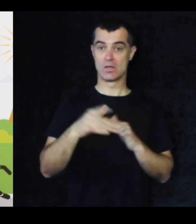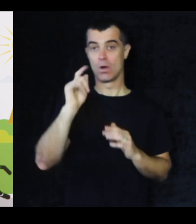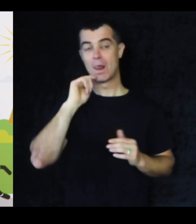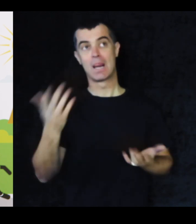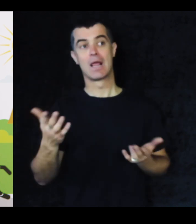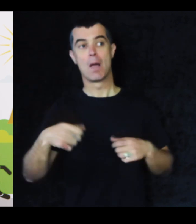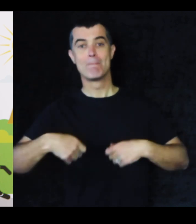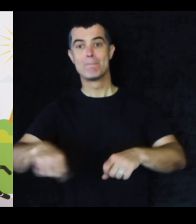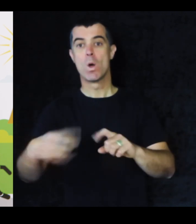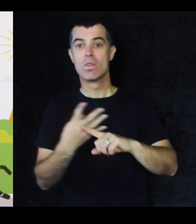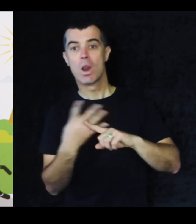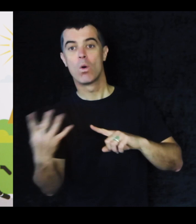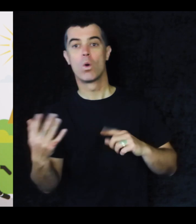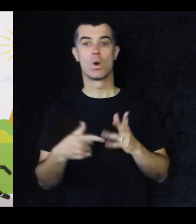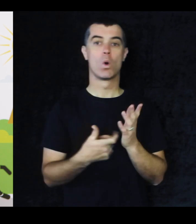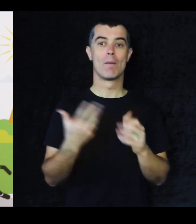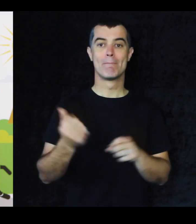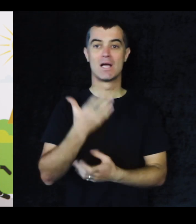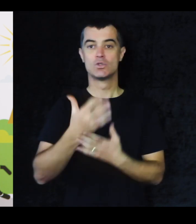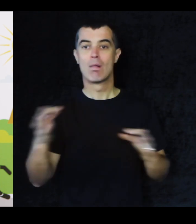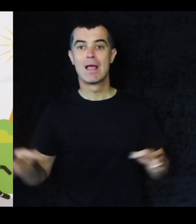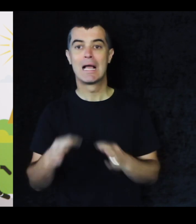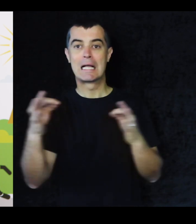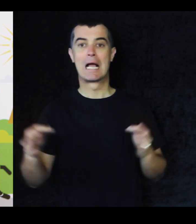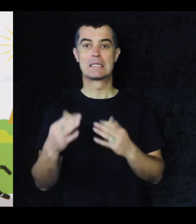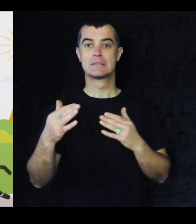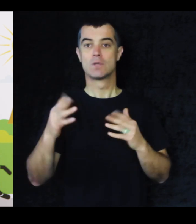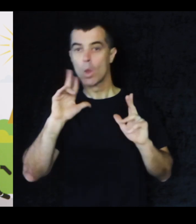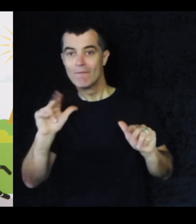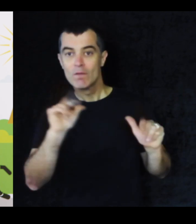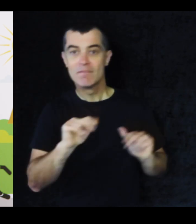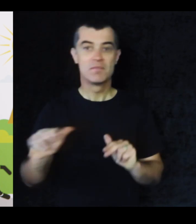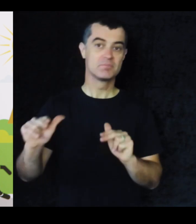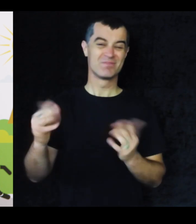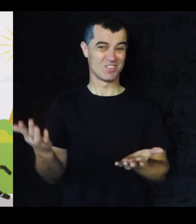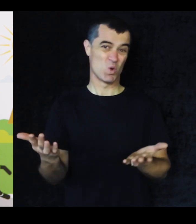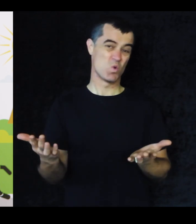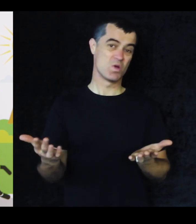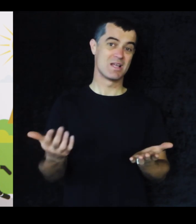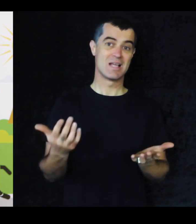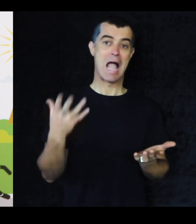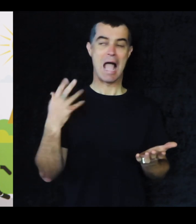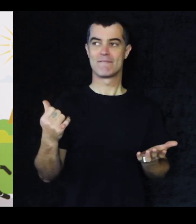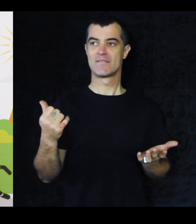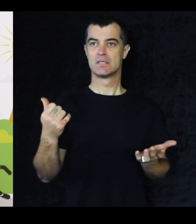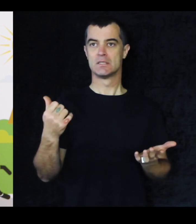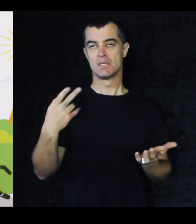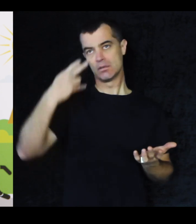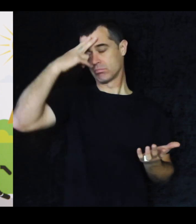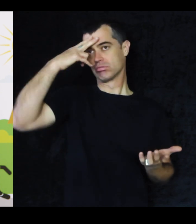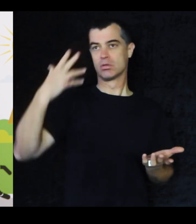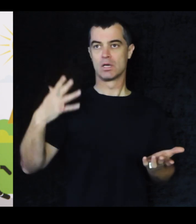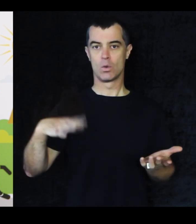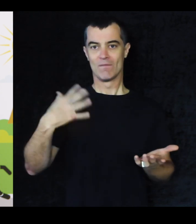think, how's she going to mow the lawn or make sure the gardens are maintained? So there are